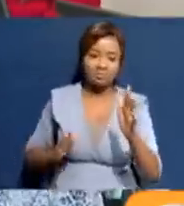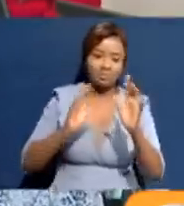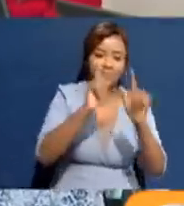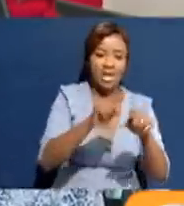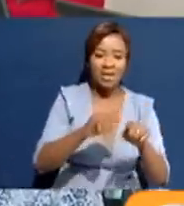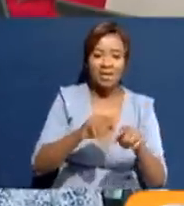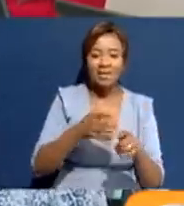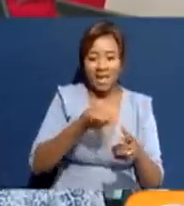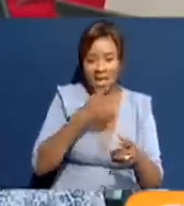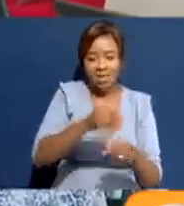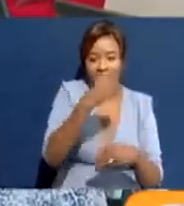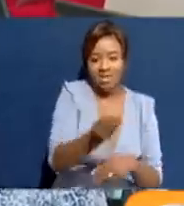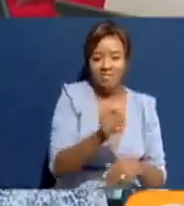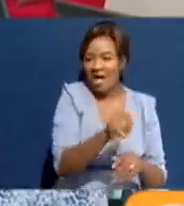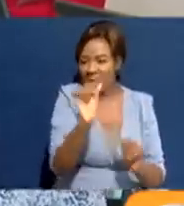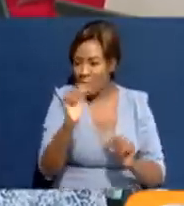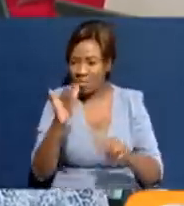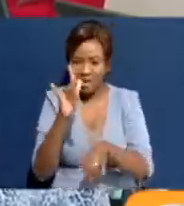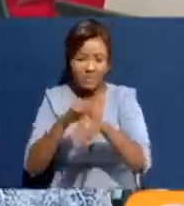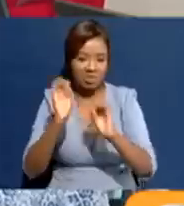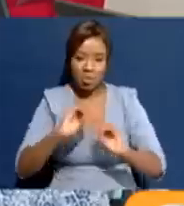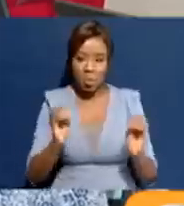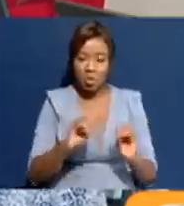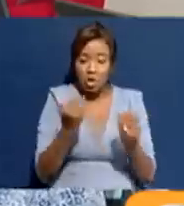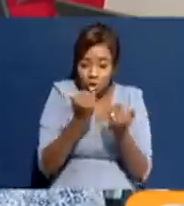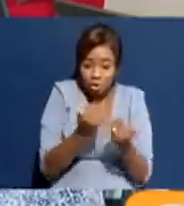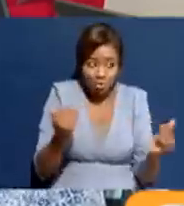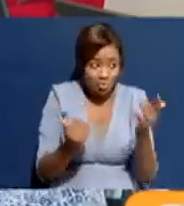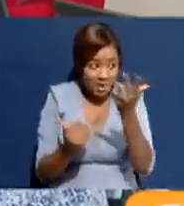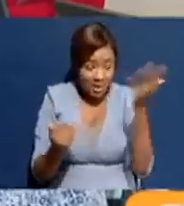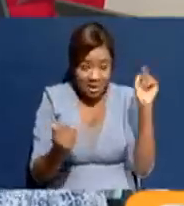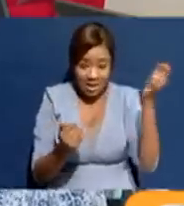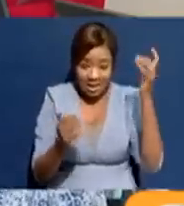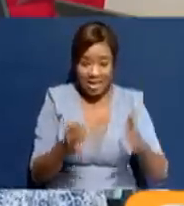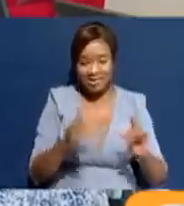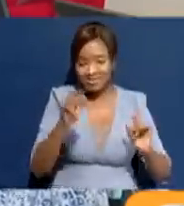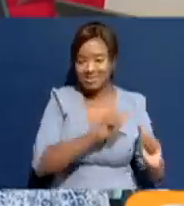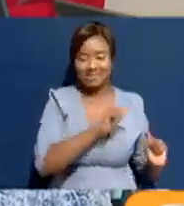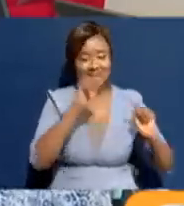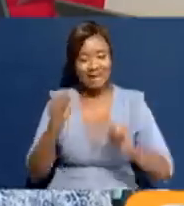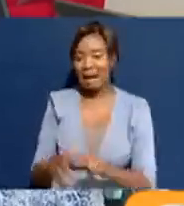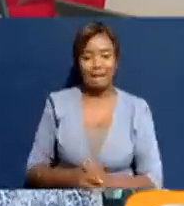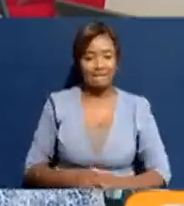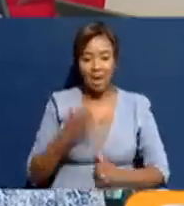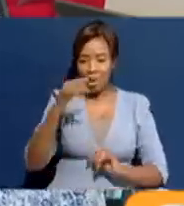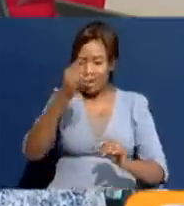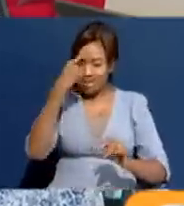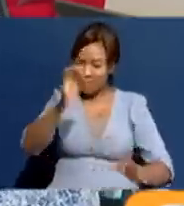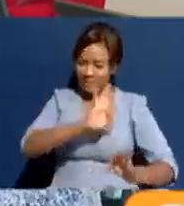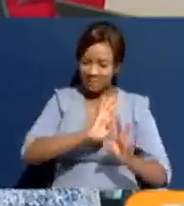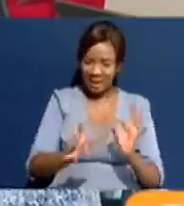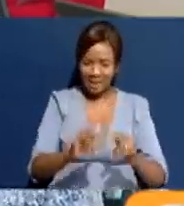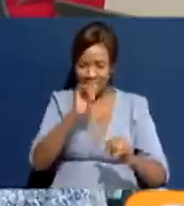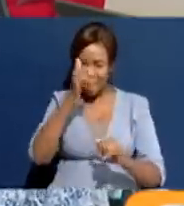a place. Those who are bright and science-oriented, technological mind should be brought